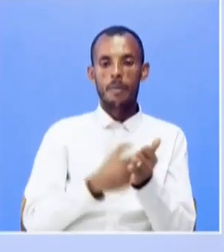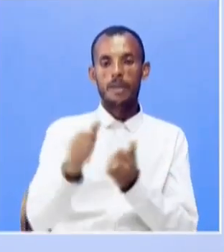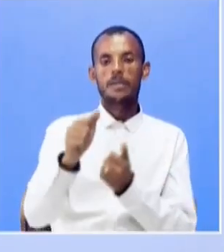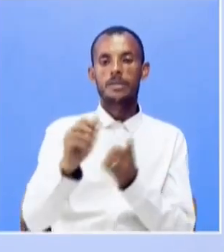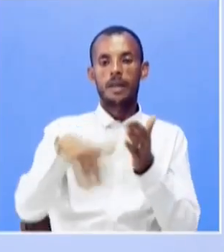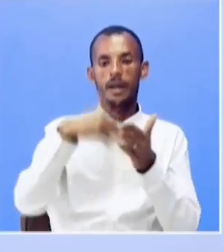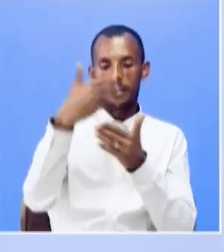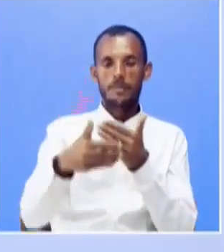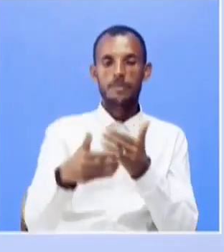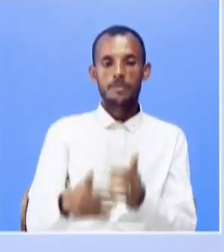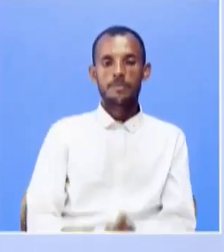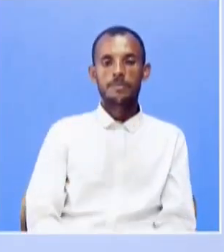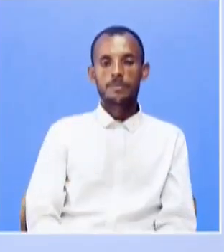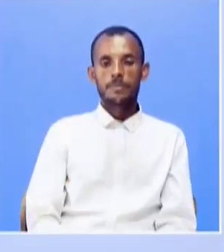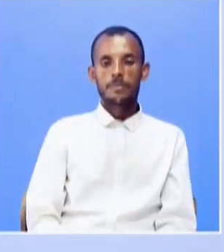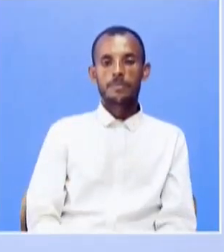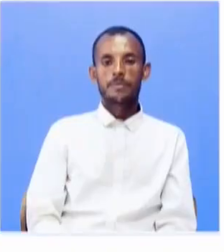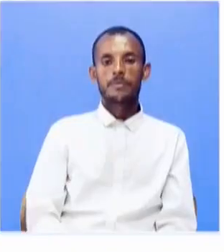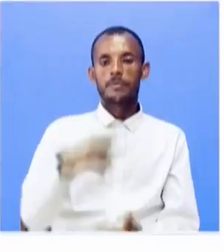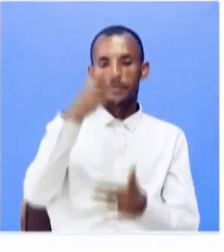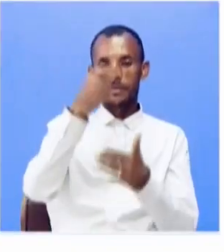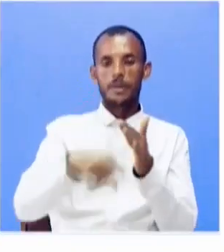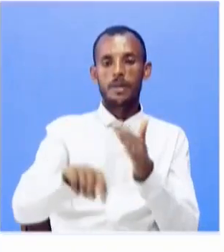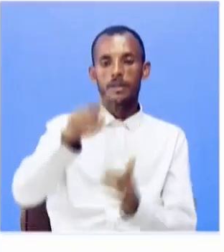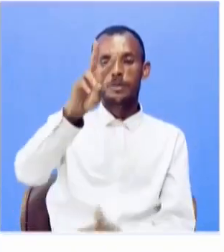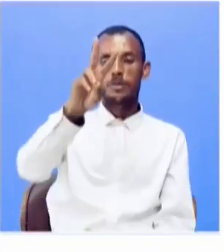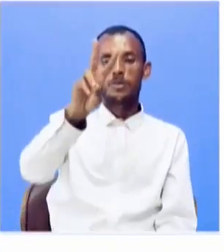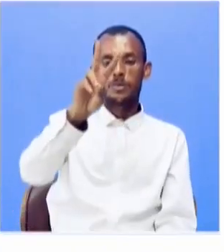portion. Tax 2.